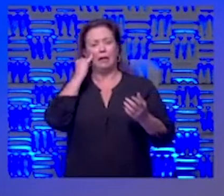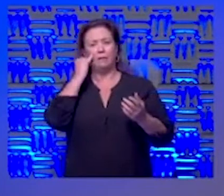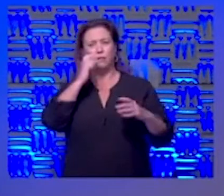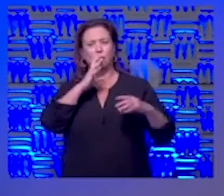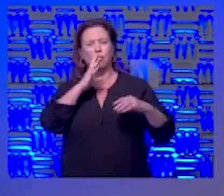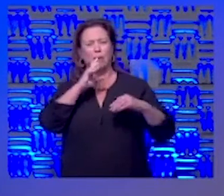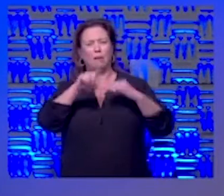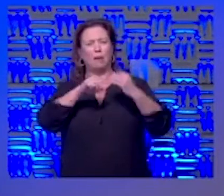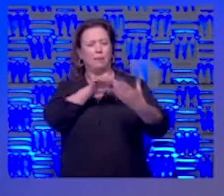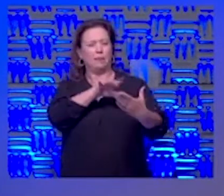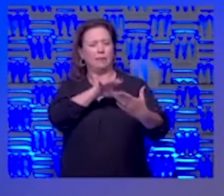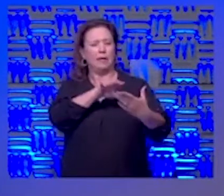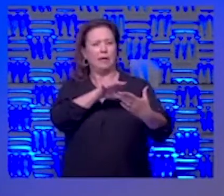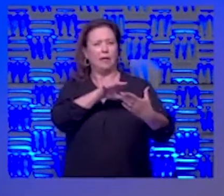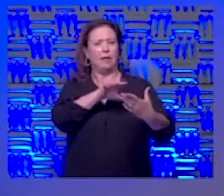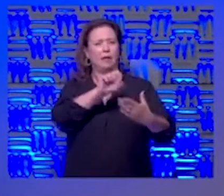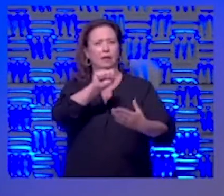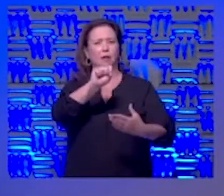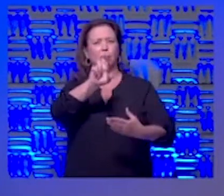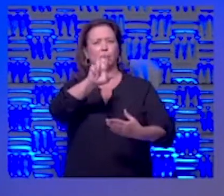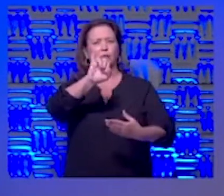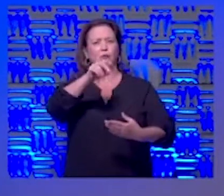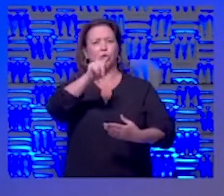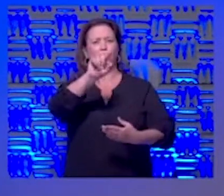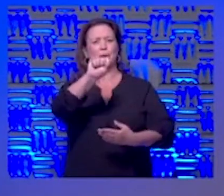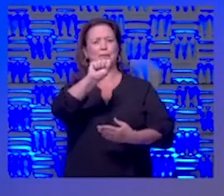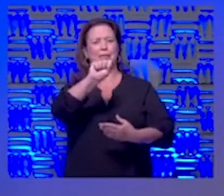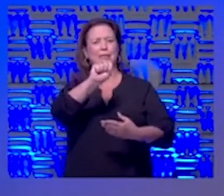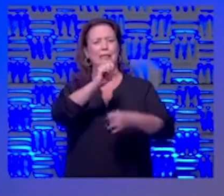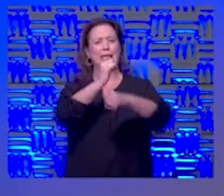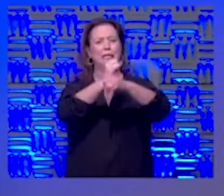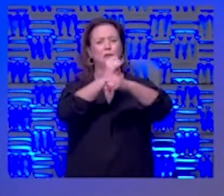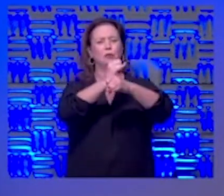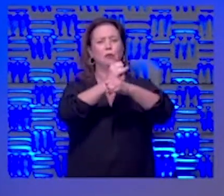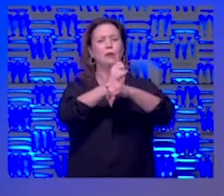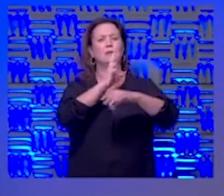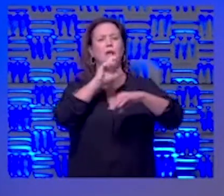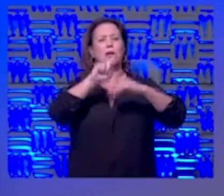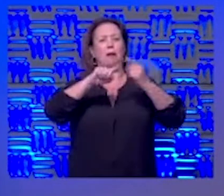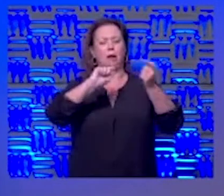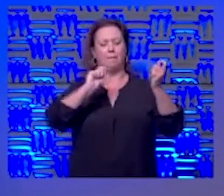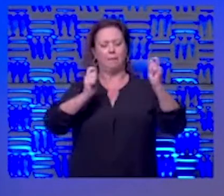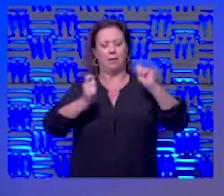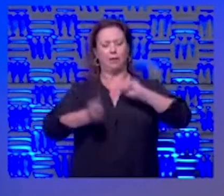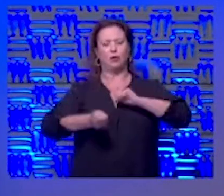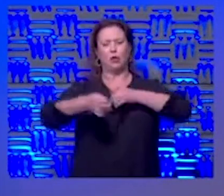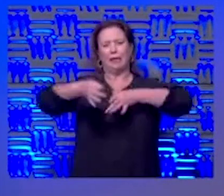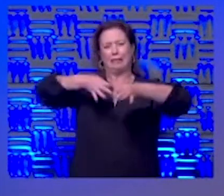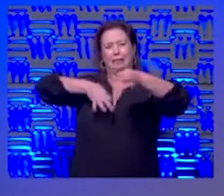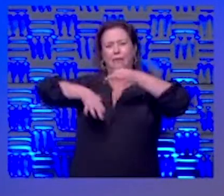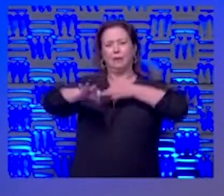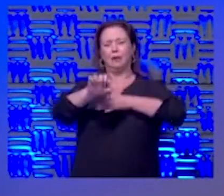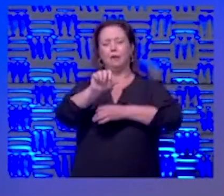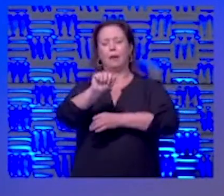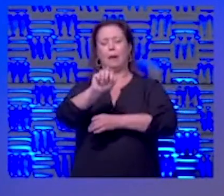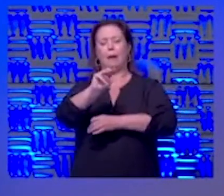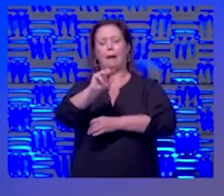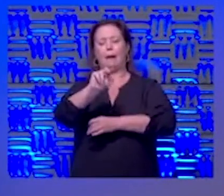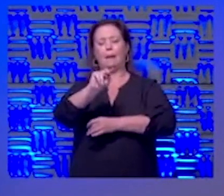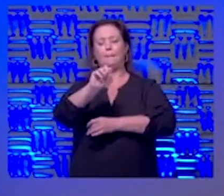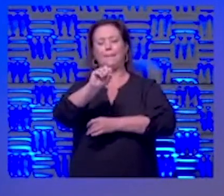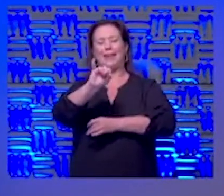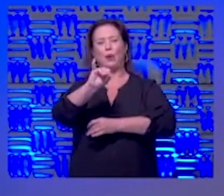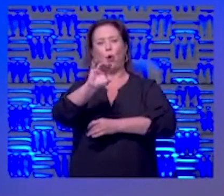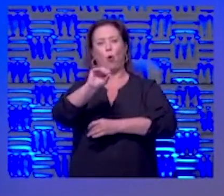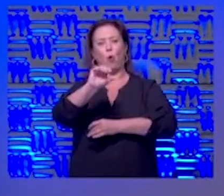was a study from the Scripps Institute about a certain, not a mutation, but a substitution of an amino acid in the